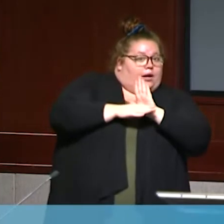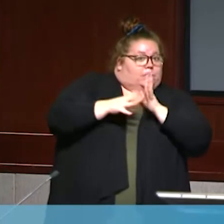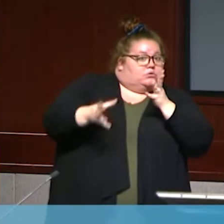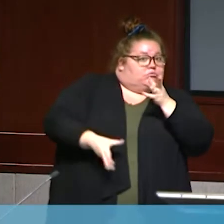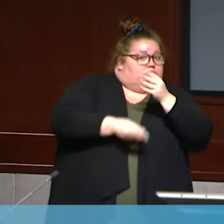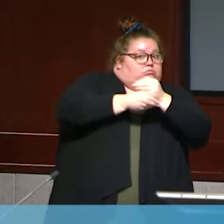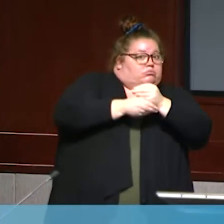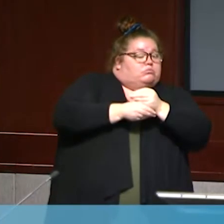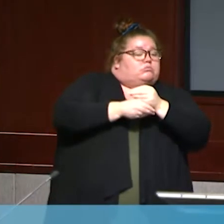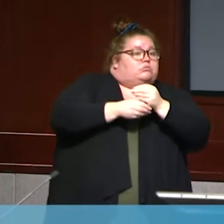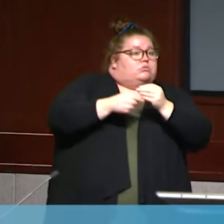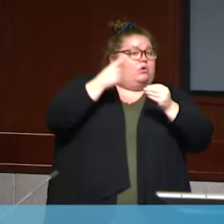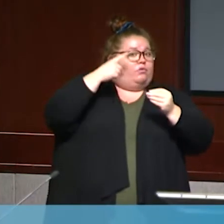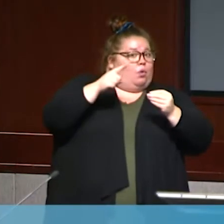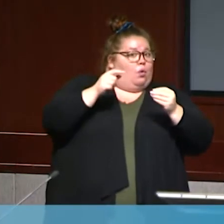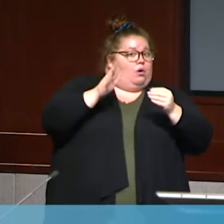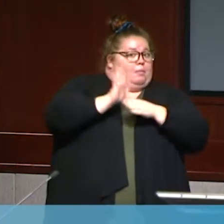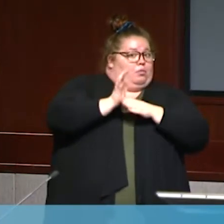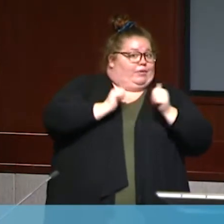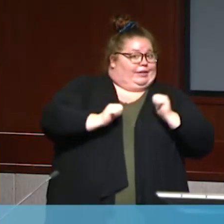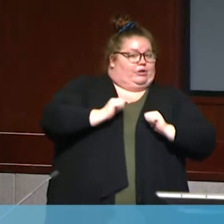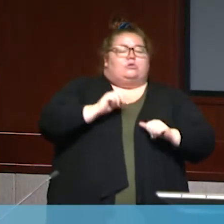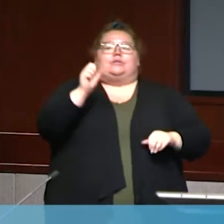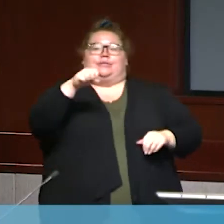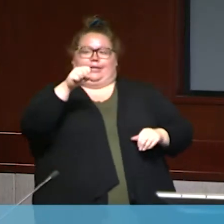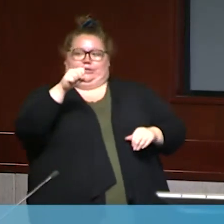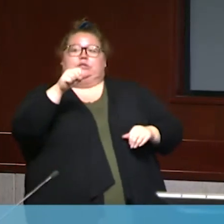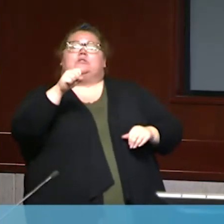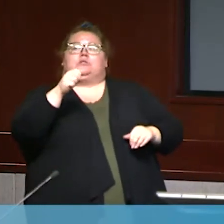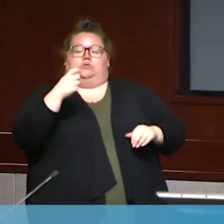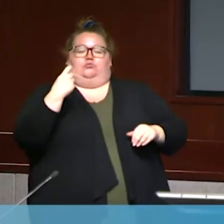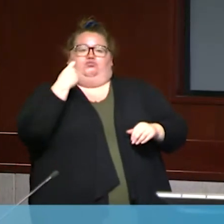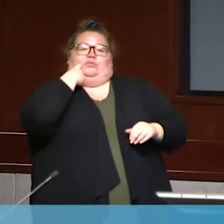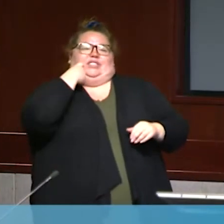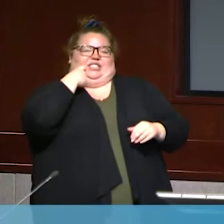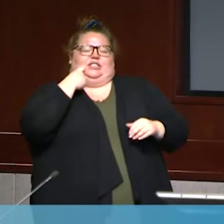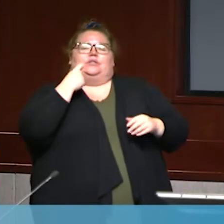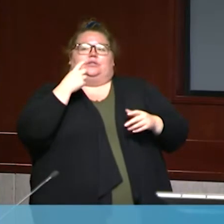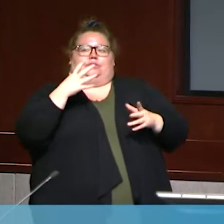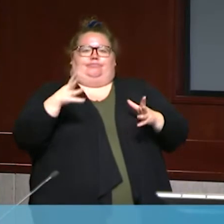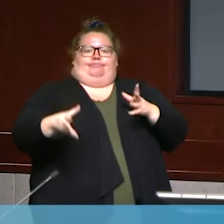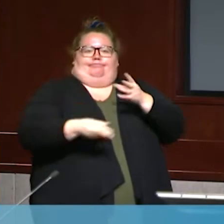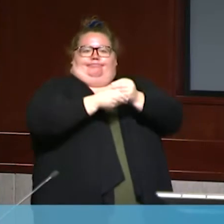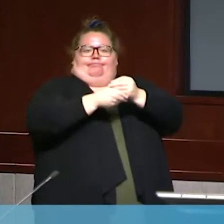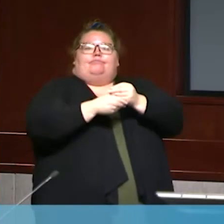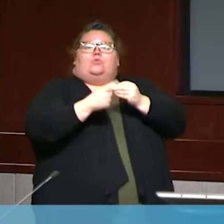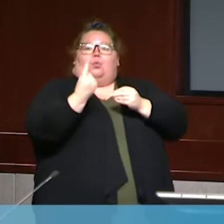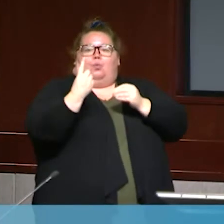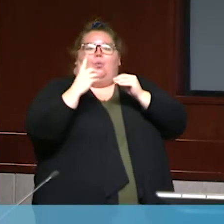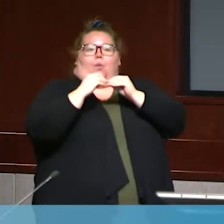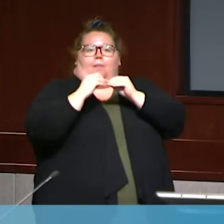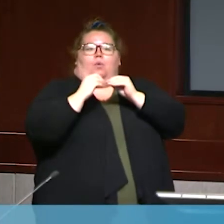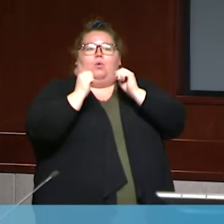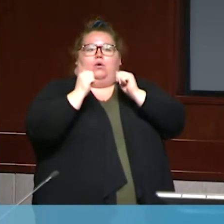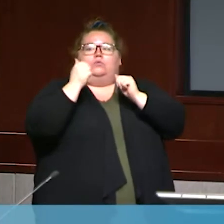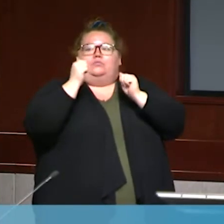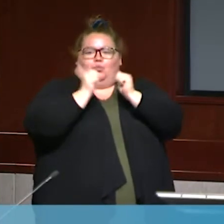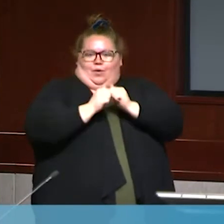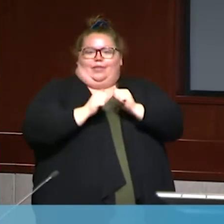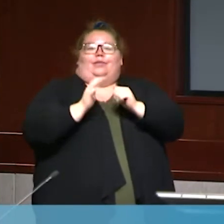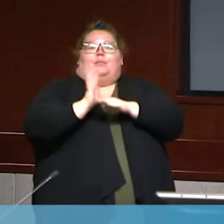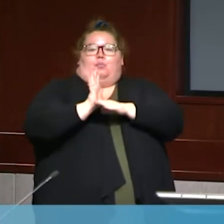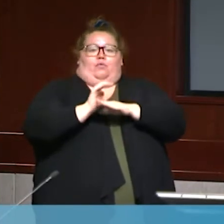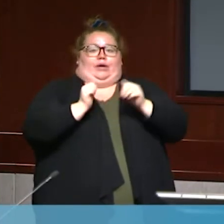put out for movie theaters that was not released with the batch on Friday. And so can movie theaters reopen here? Correct.